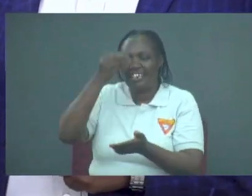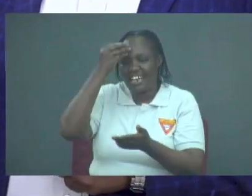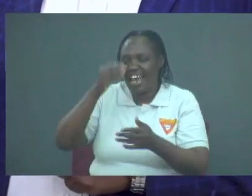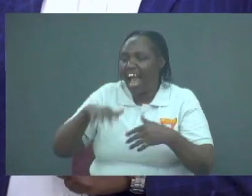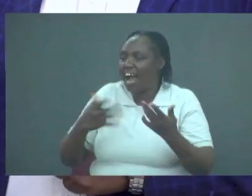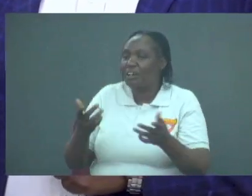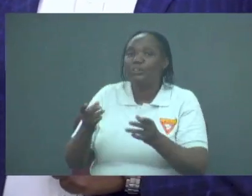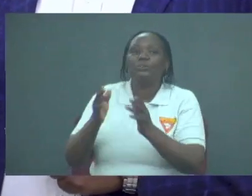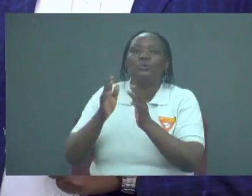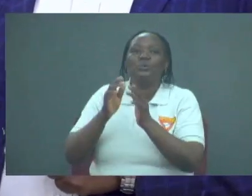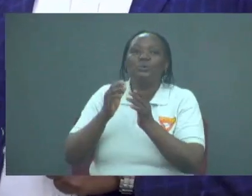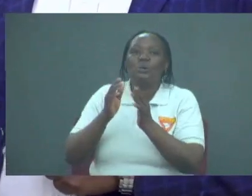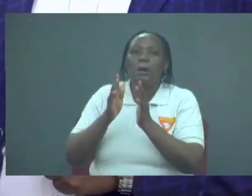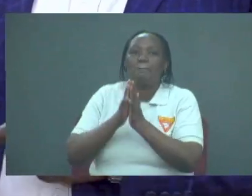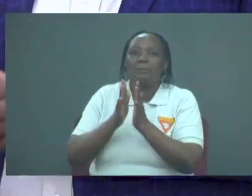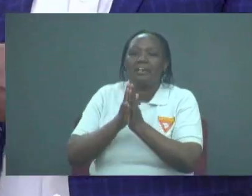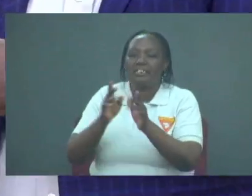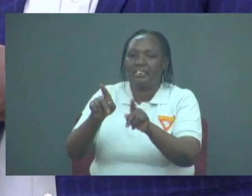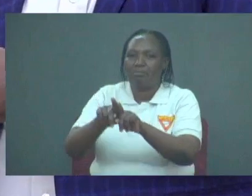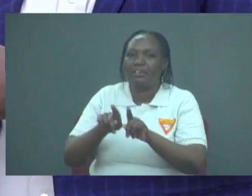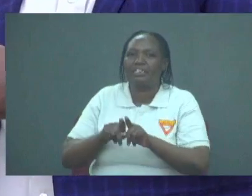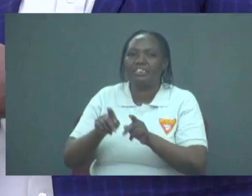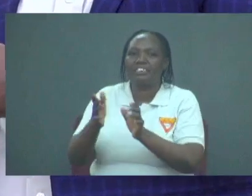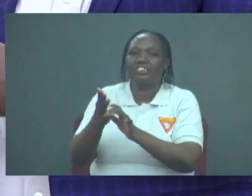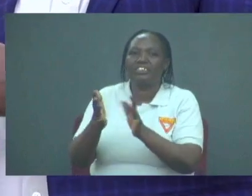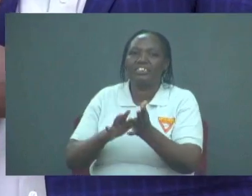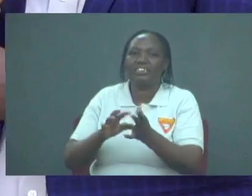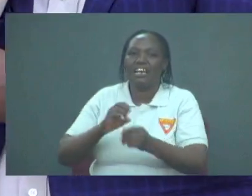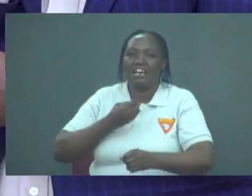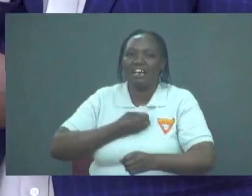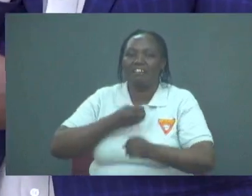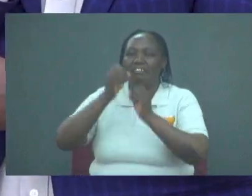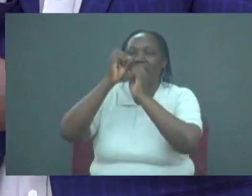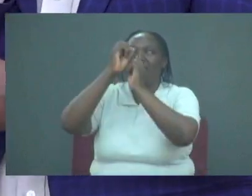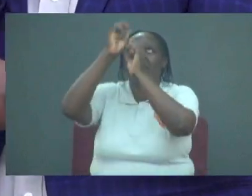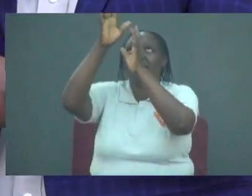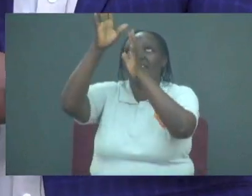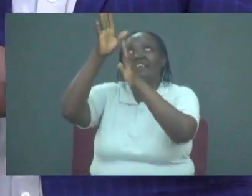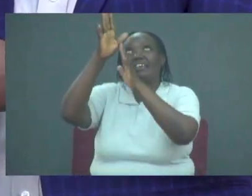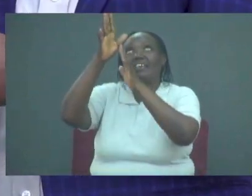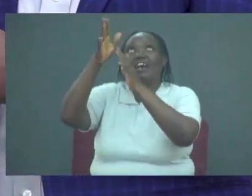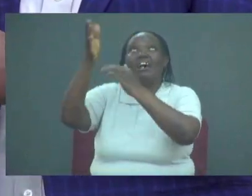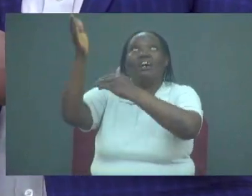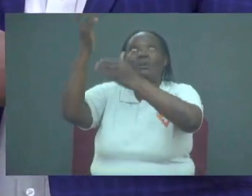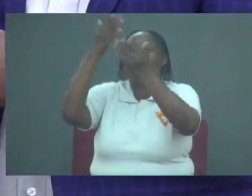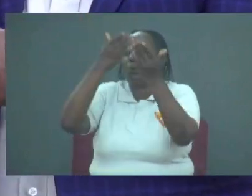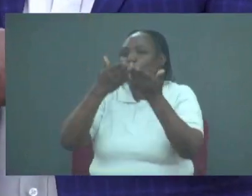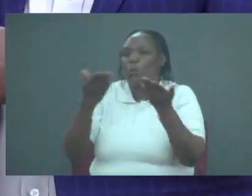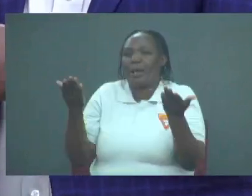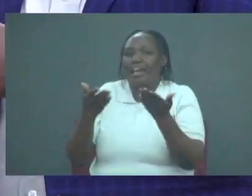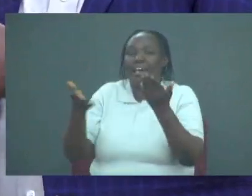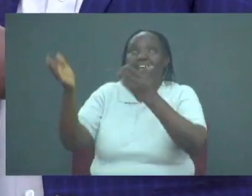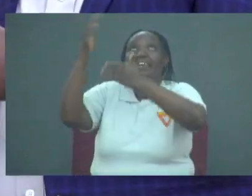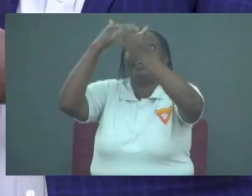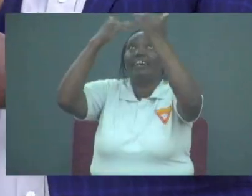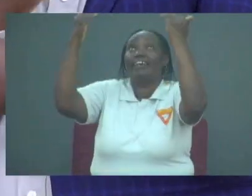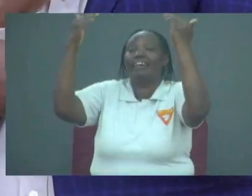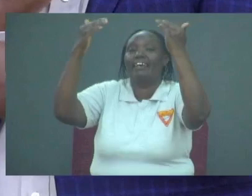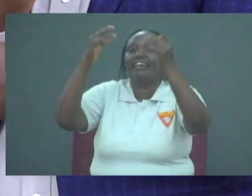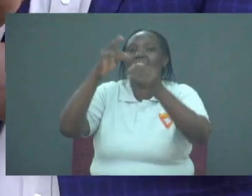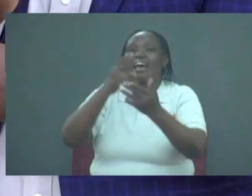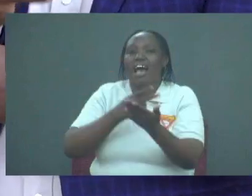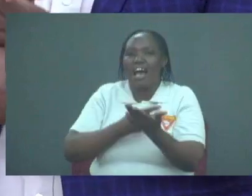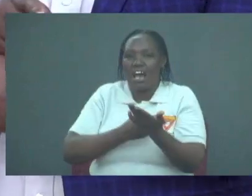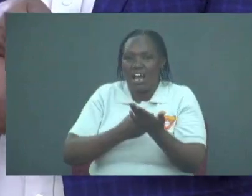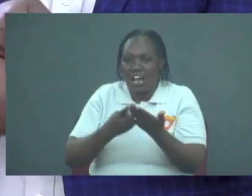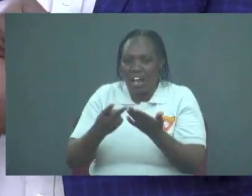So, let's go. Our Father. Let's see. Let's say it together. Father, our Father, who art in heaven, hallowed